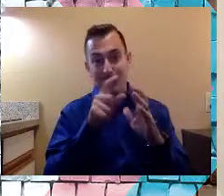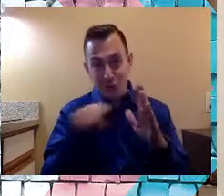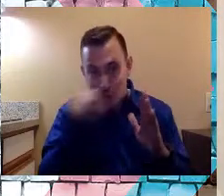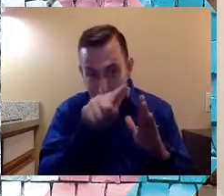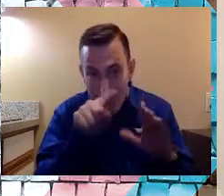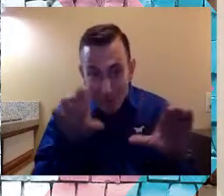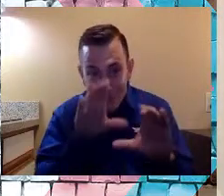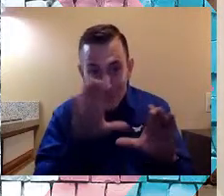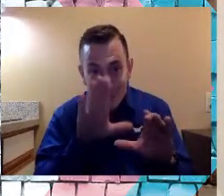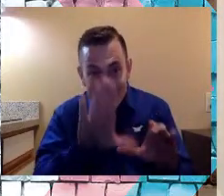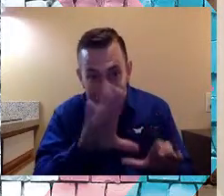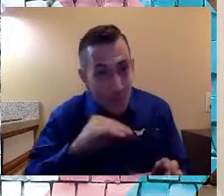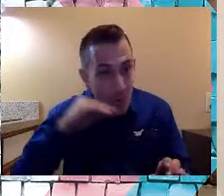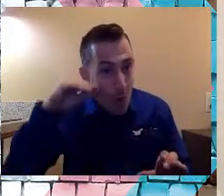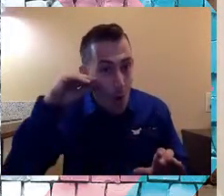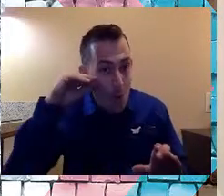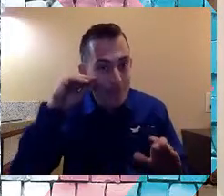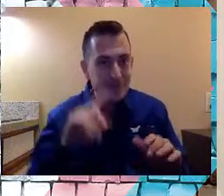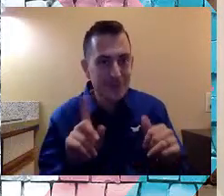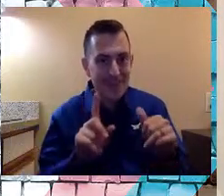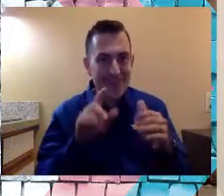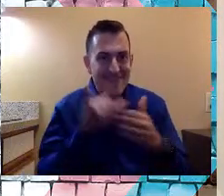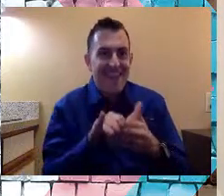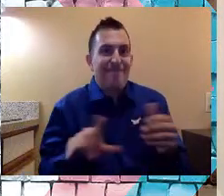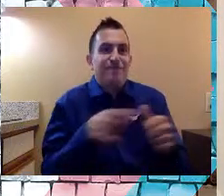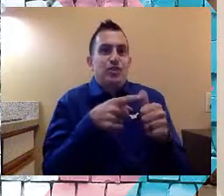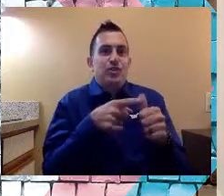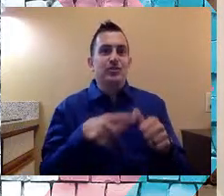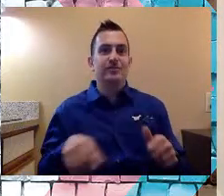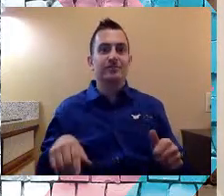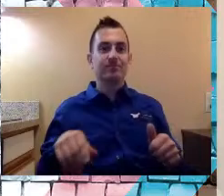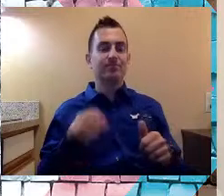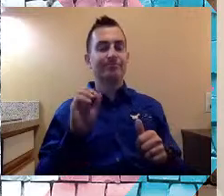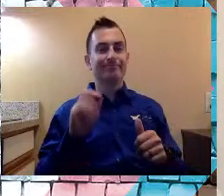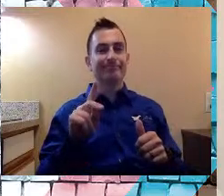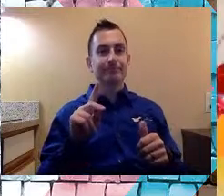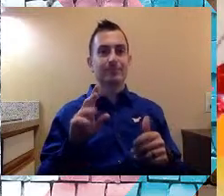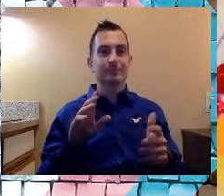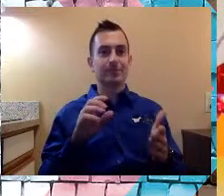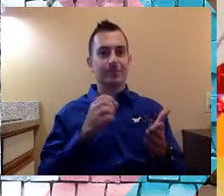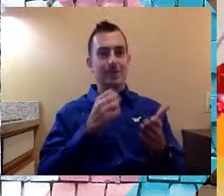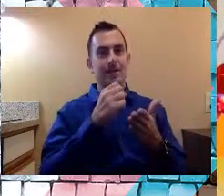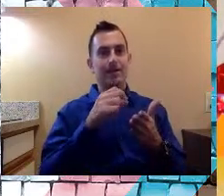now I've got to put my glue down again,